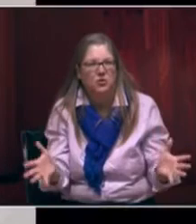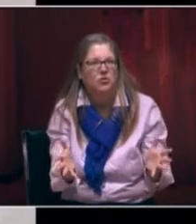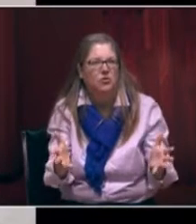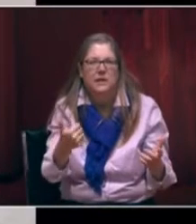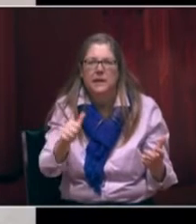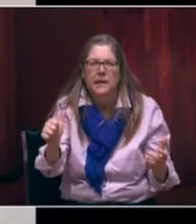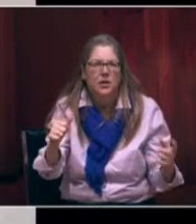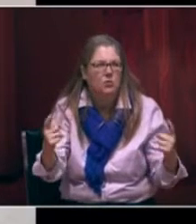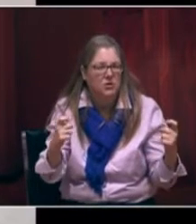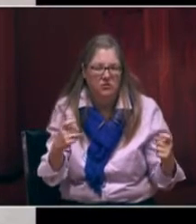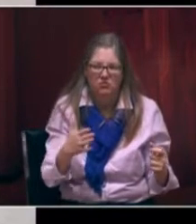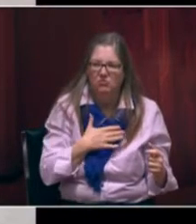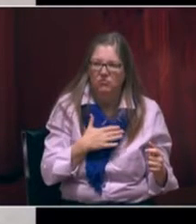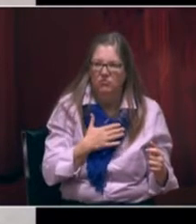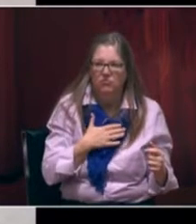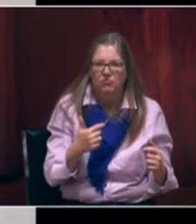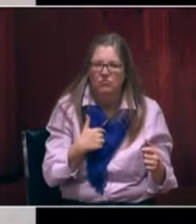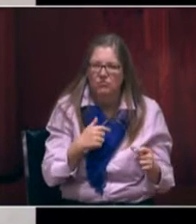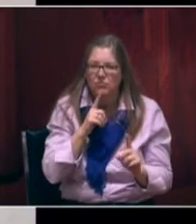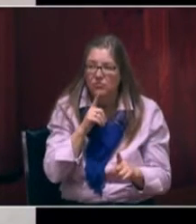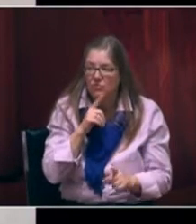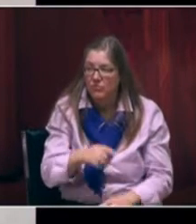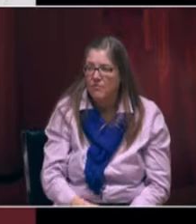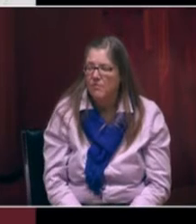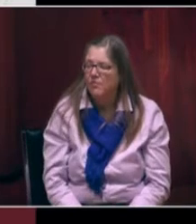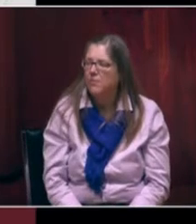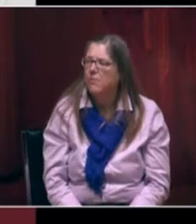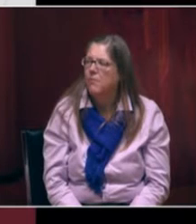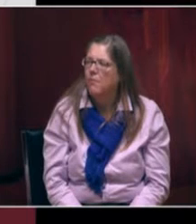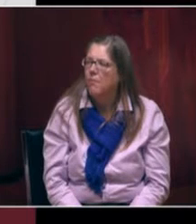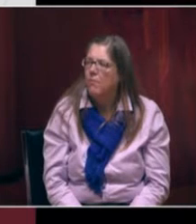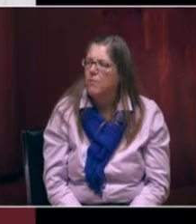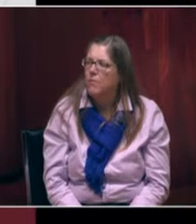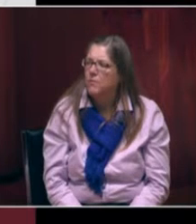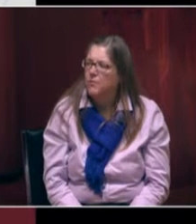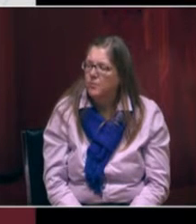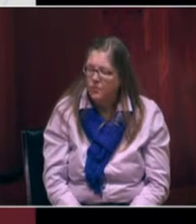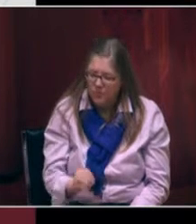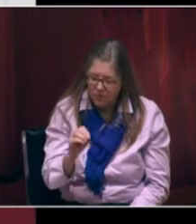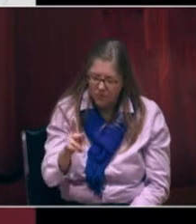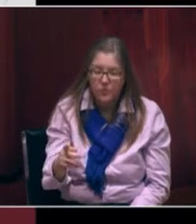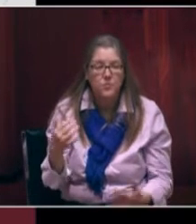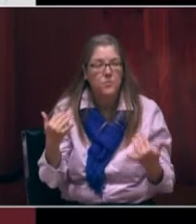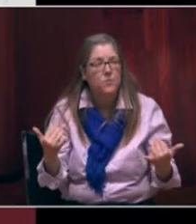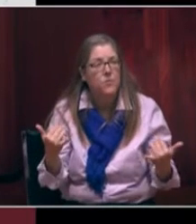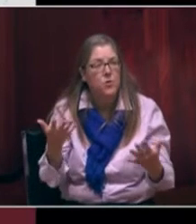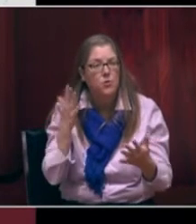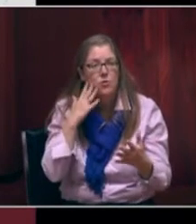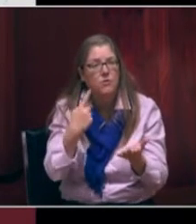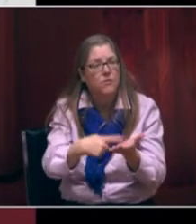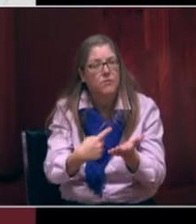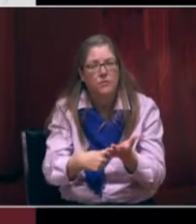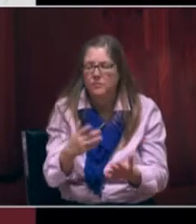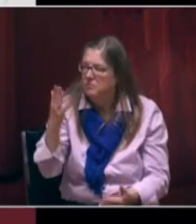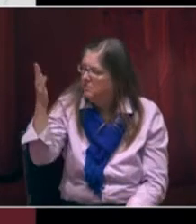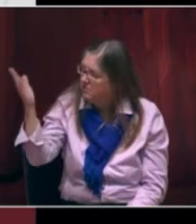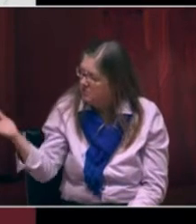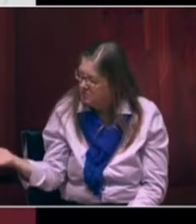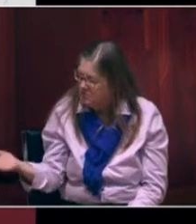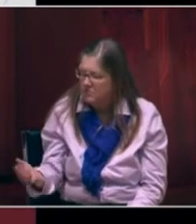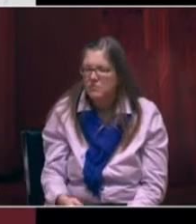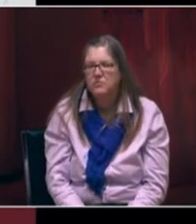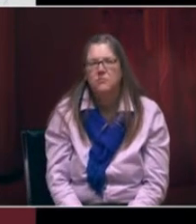any questions to me in regarding the presentation. Okay, this is what we're going to be covering today in regard to the CUI program. Of course, we're going to start